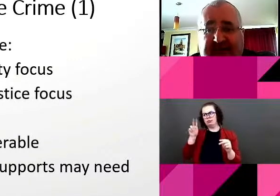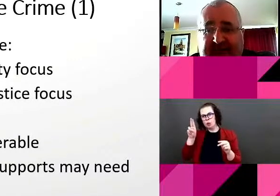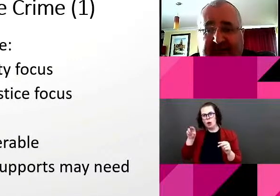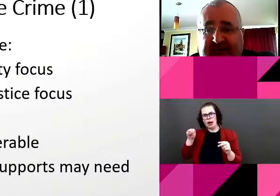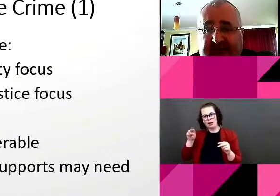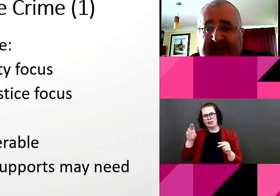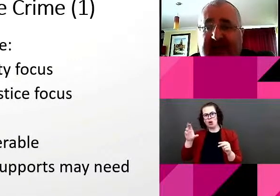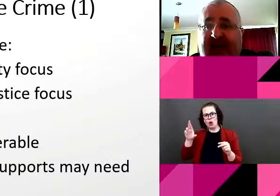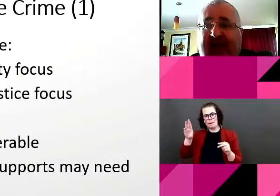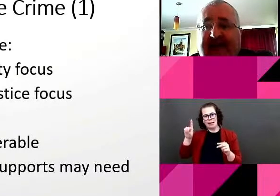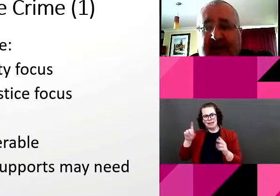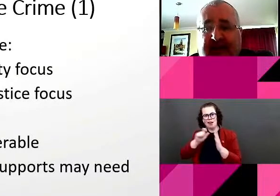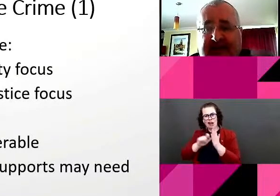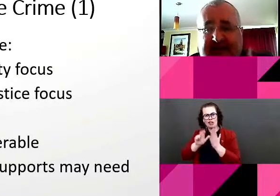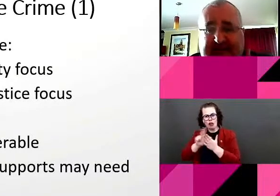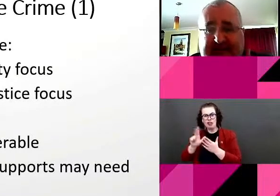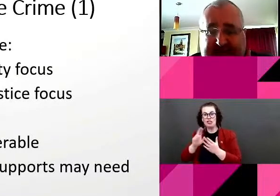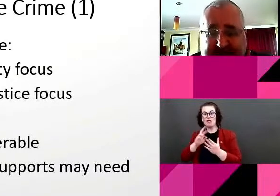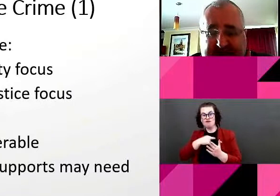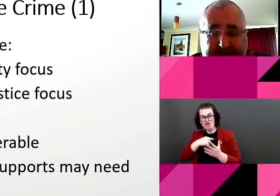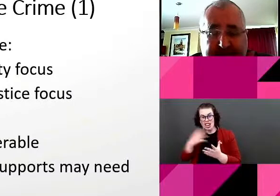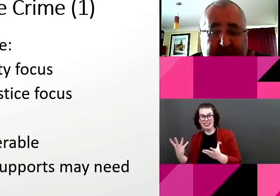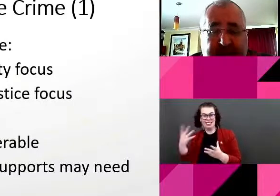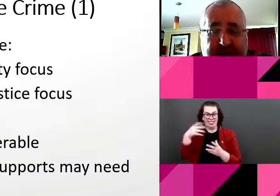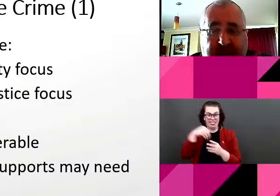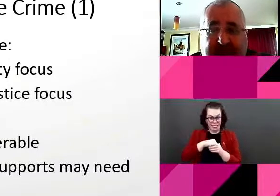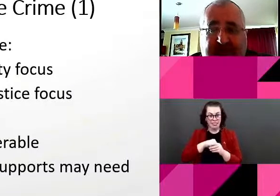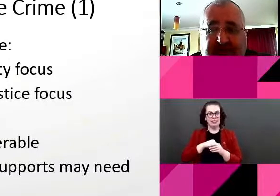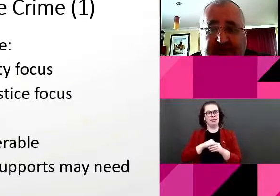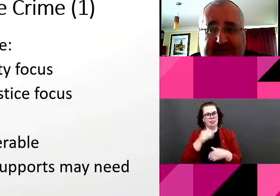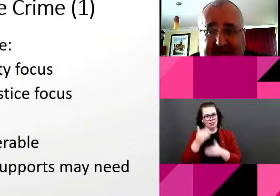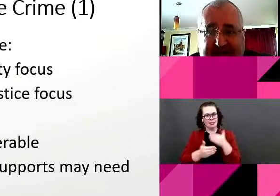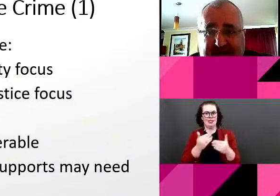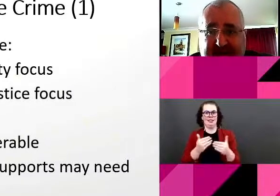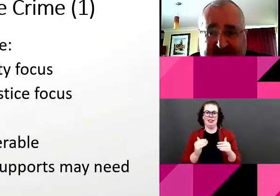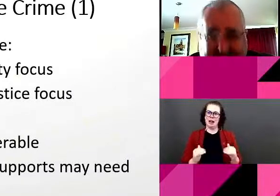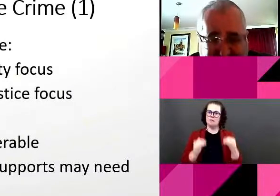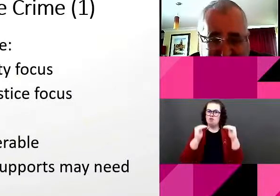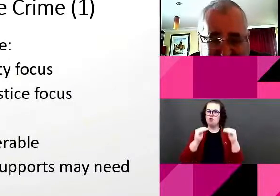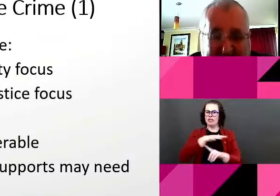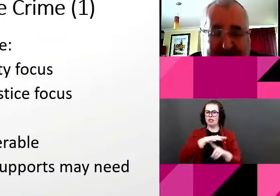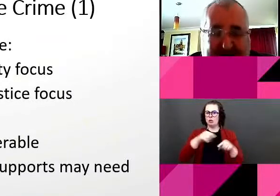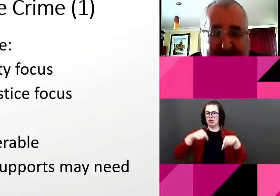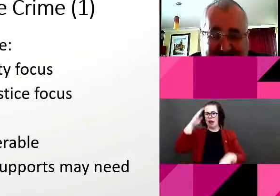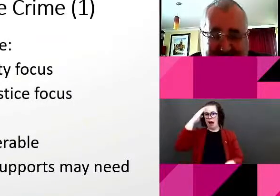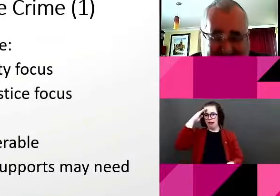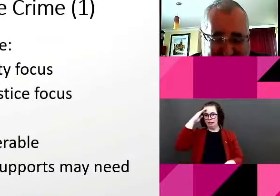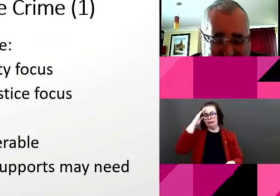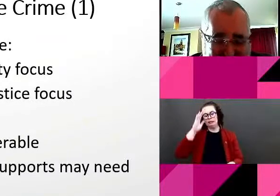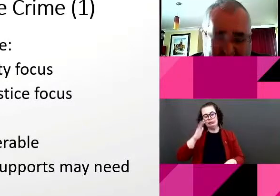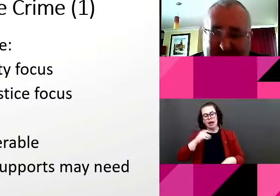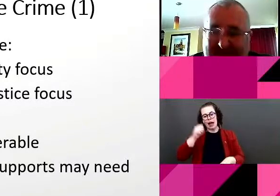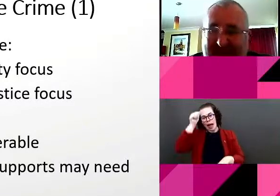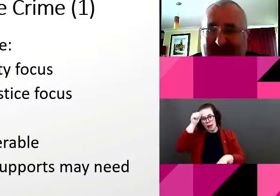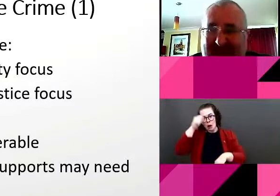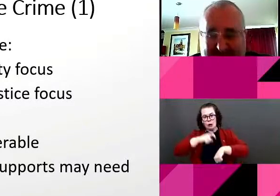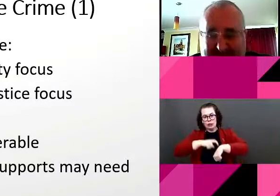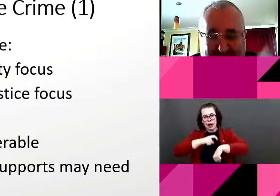of Article 13 and Article 16. Now, I'm conscious that because of time, I haven't gone